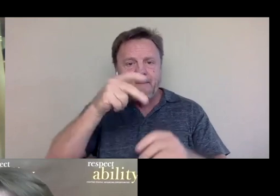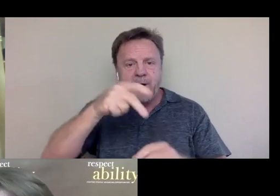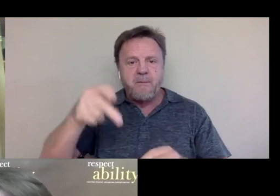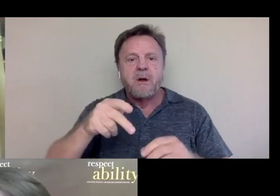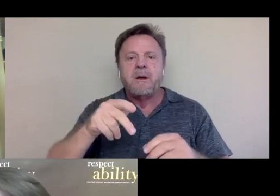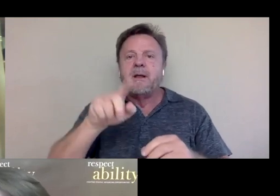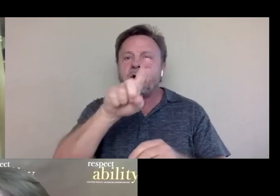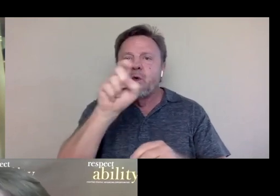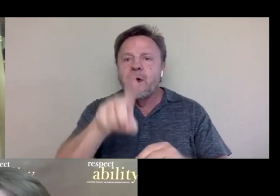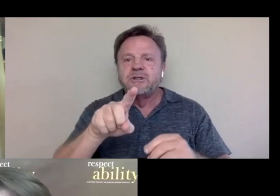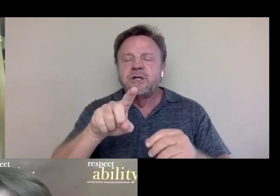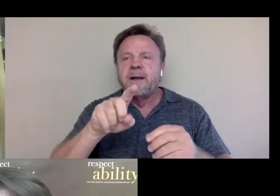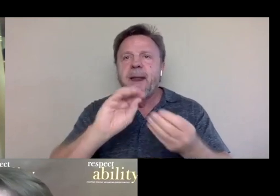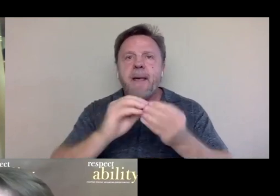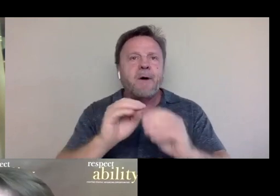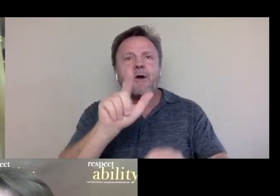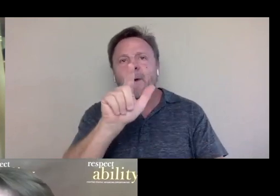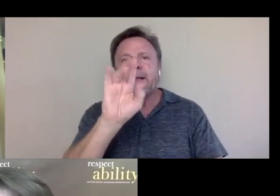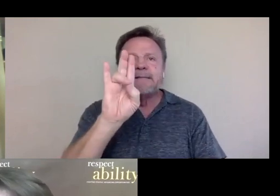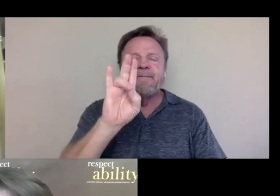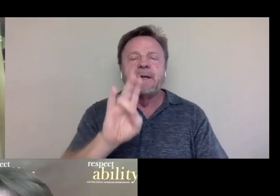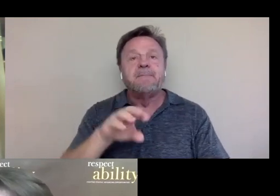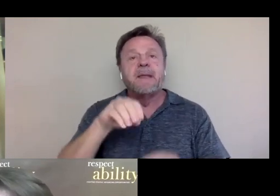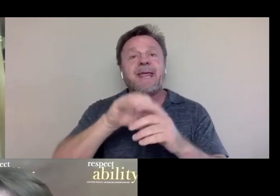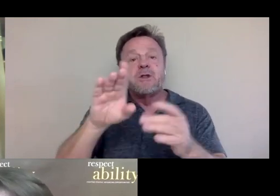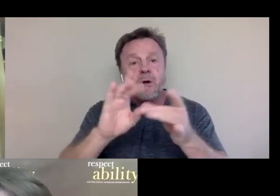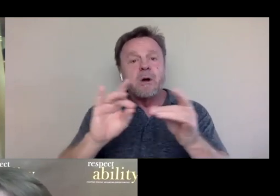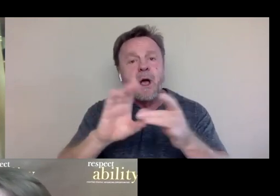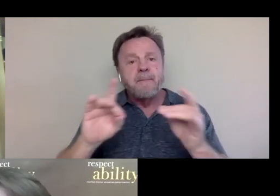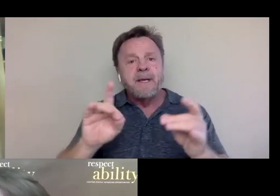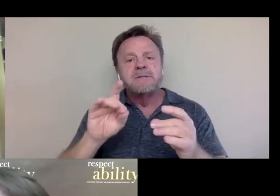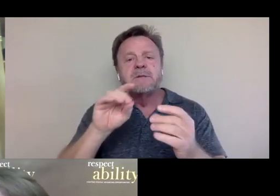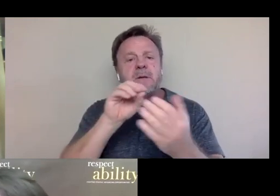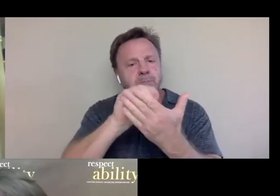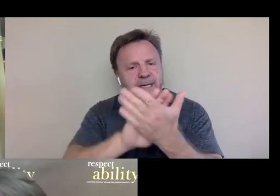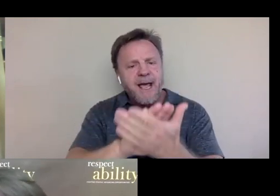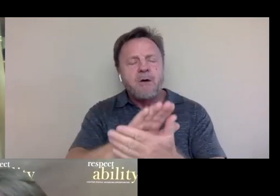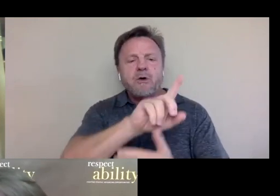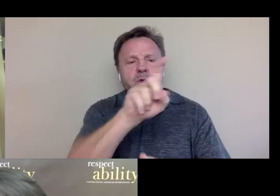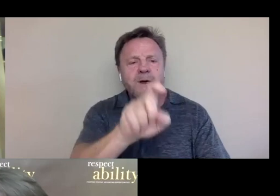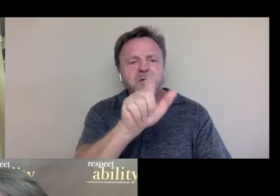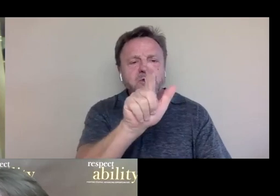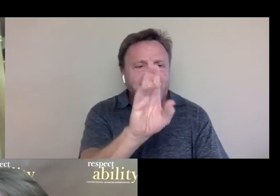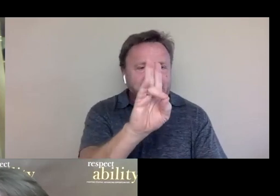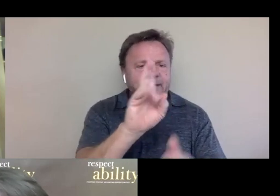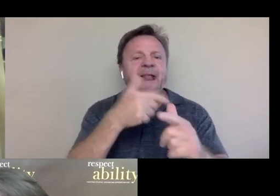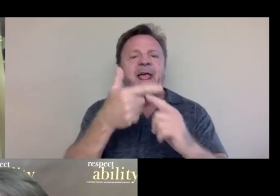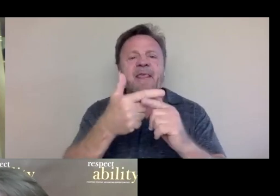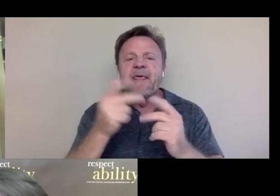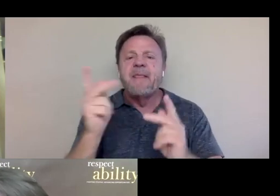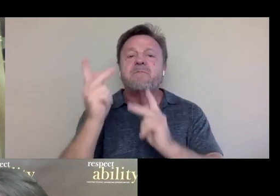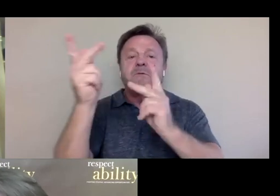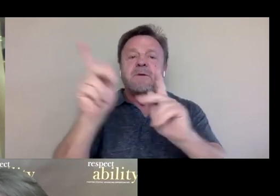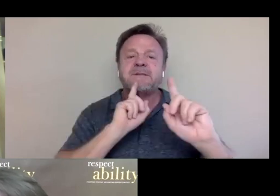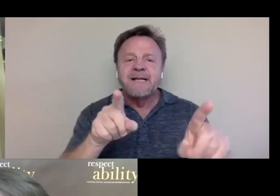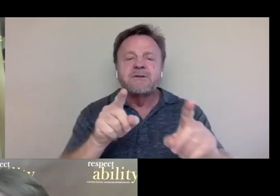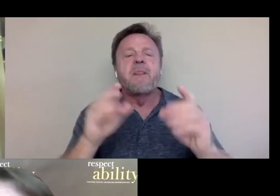27. In your comments, put question 27 and then put your proposed answer. The more specific, the